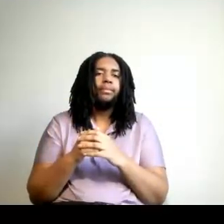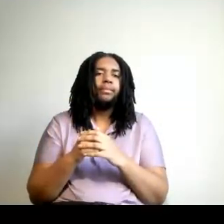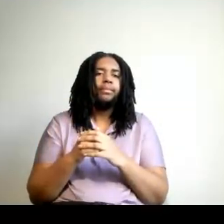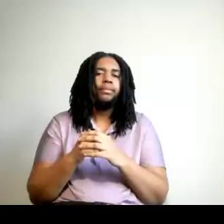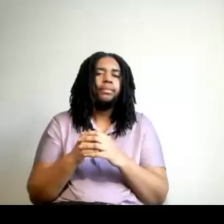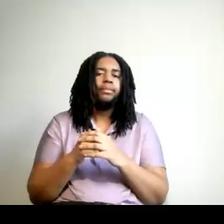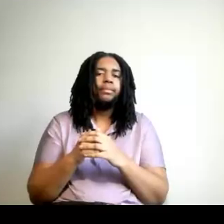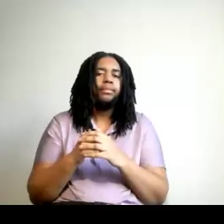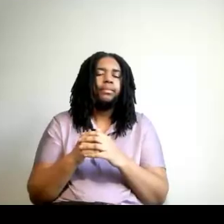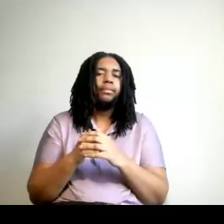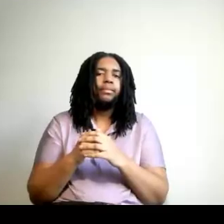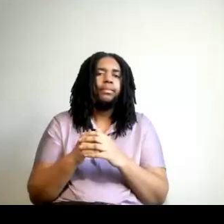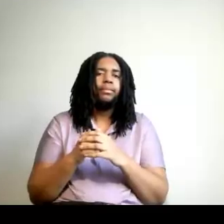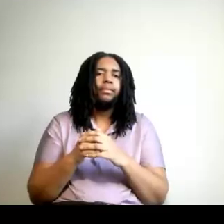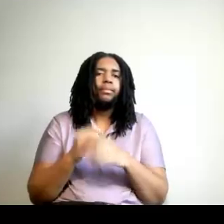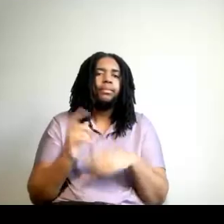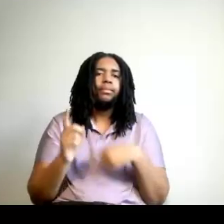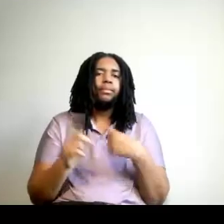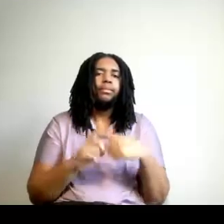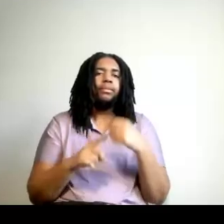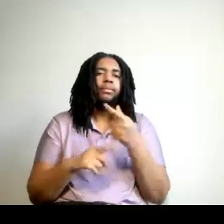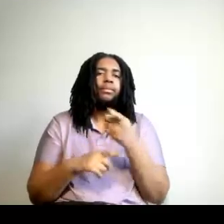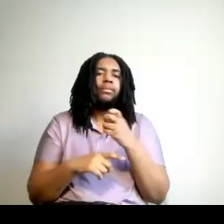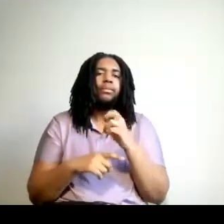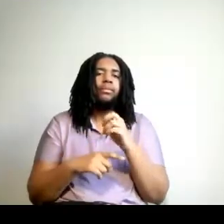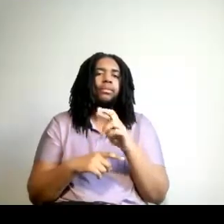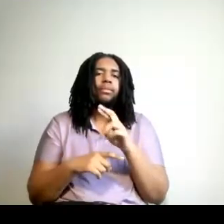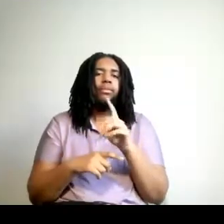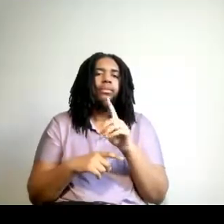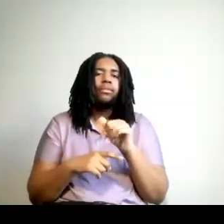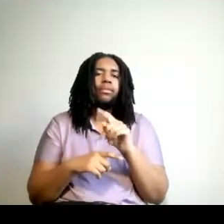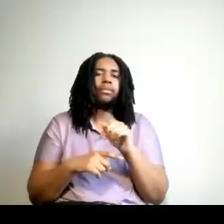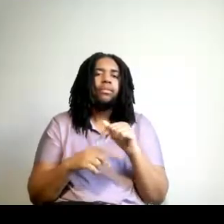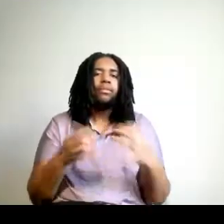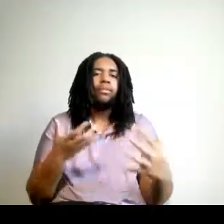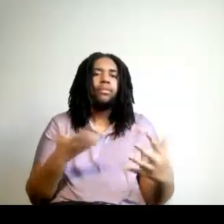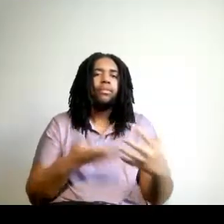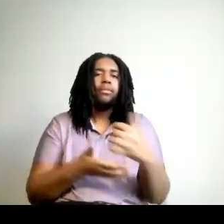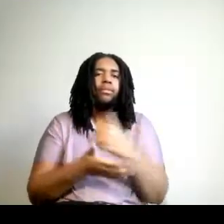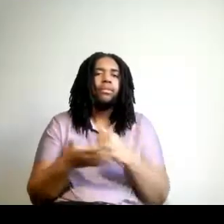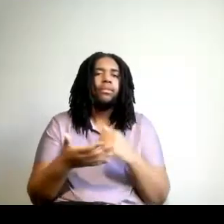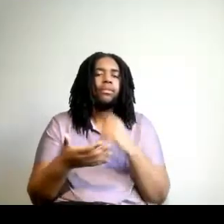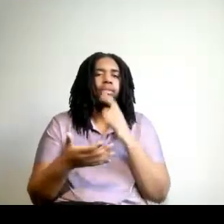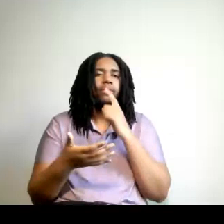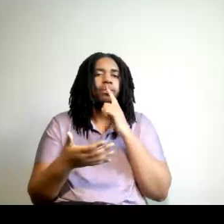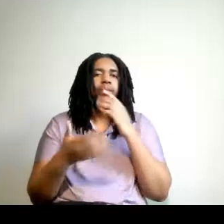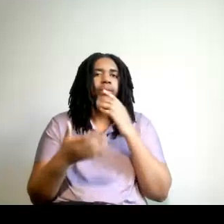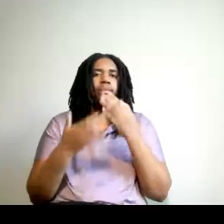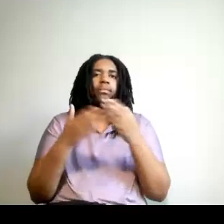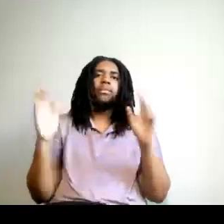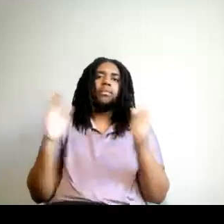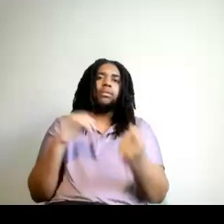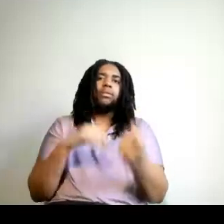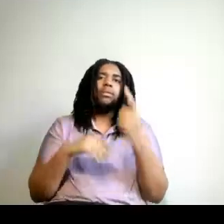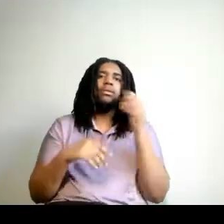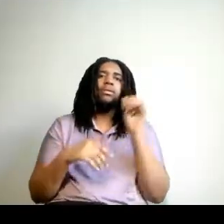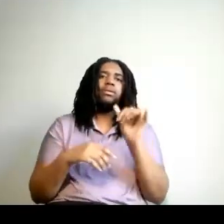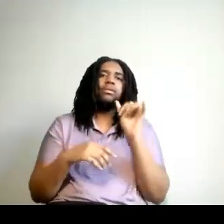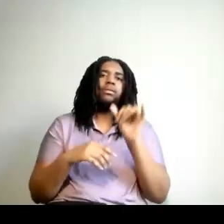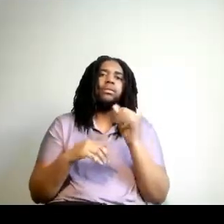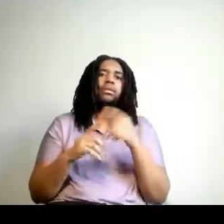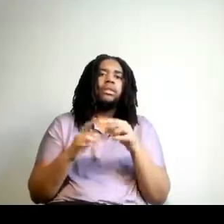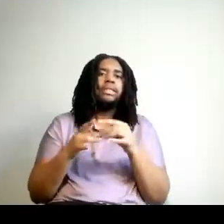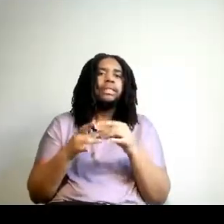So in addition to improving gender data collection, a comprehensive understanding for us is really to guide clinically and